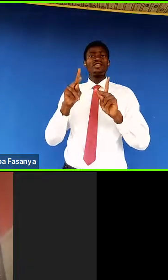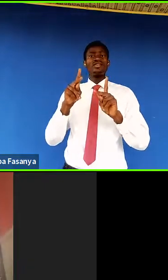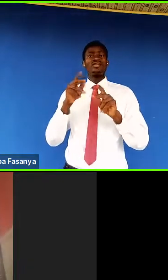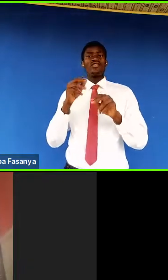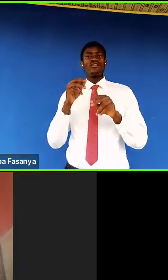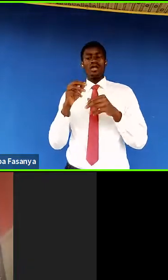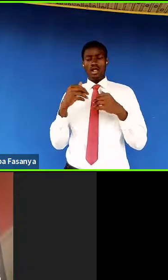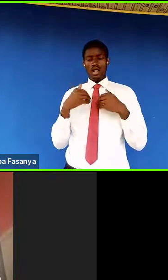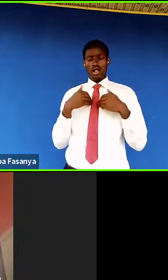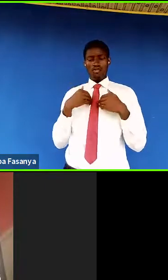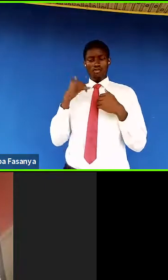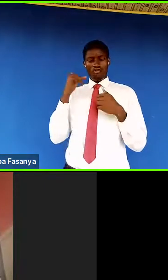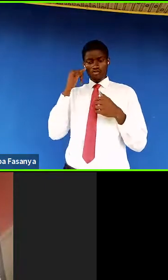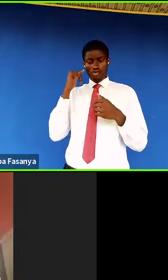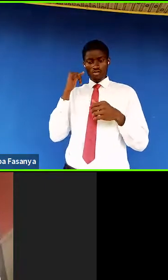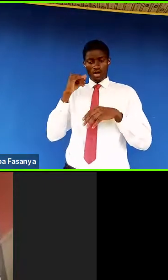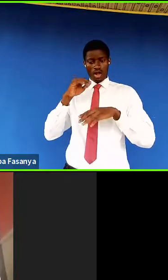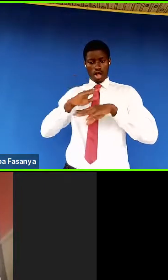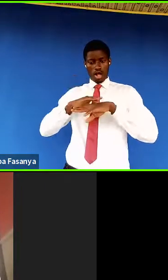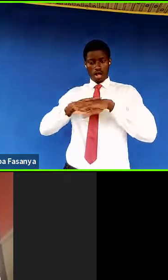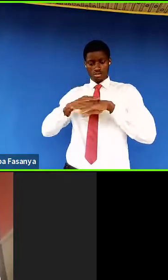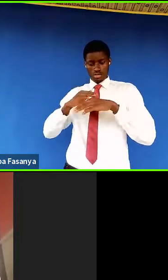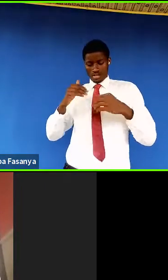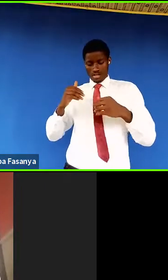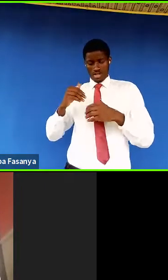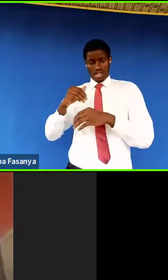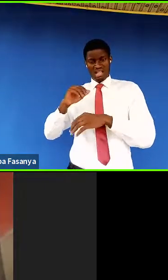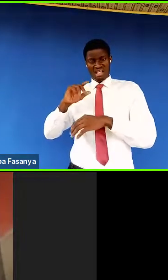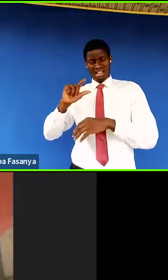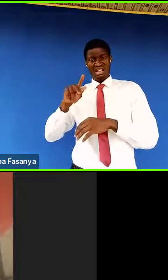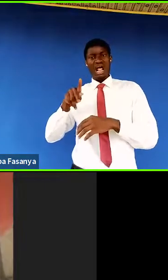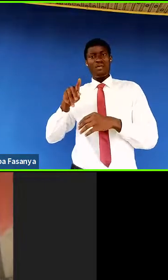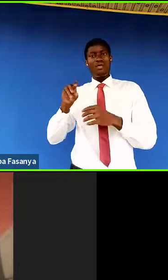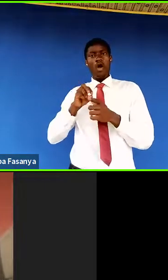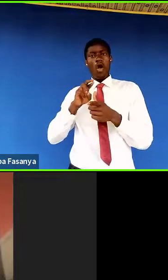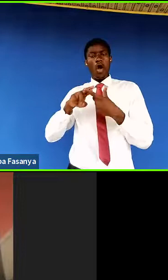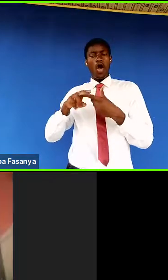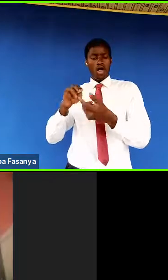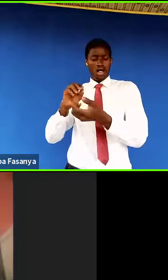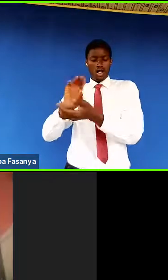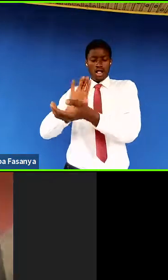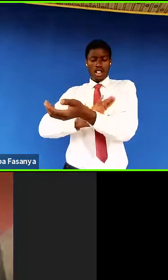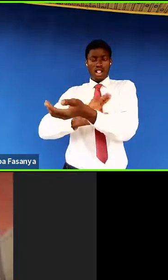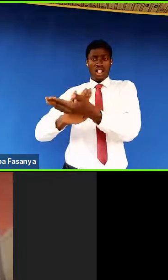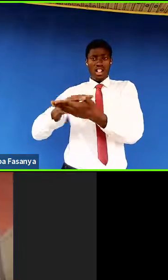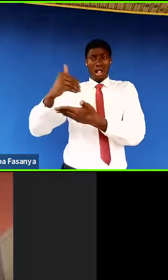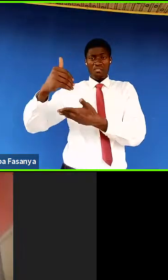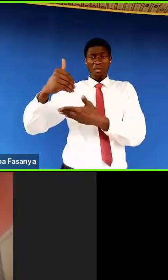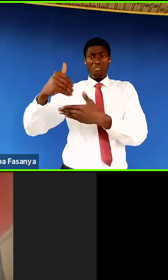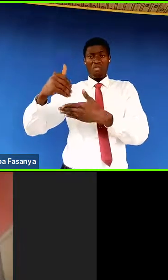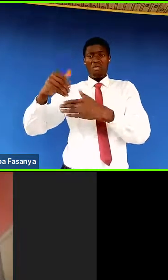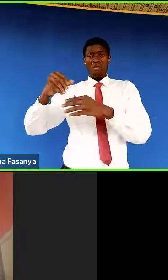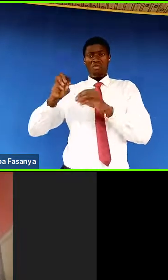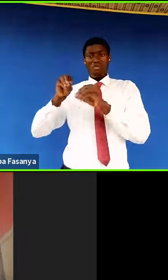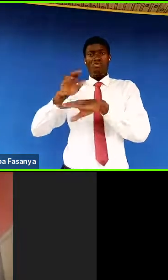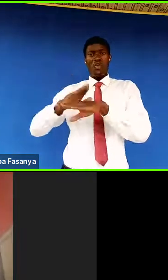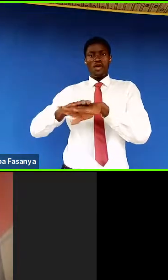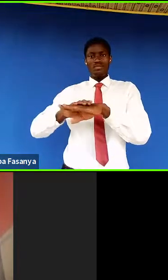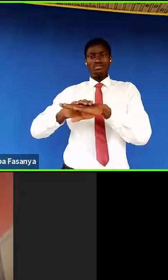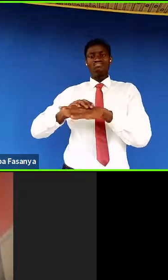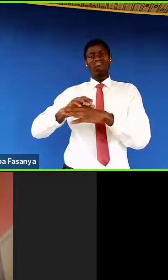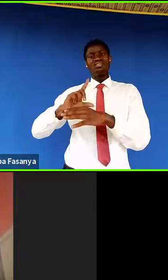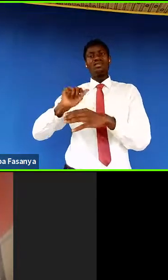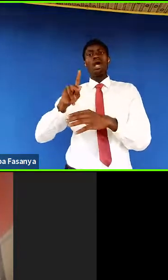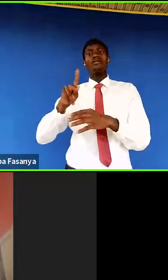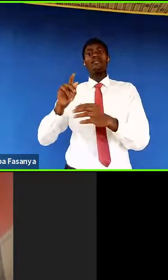playing with tablets, they put it on their laps. We never can tell, okay, with all this radiation going on, okay? But we know that people working in